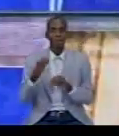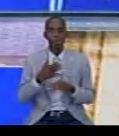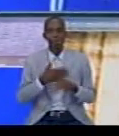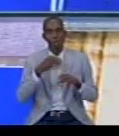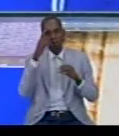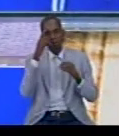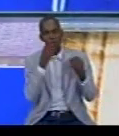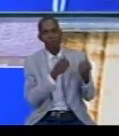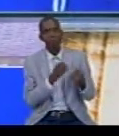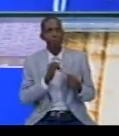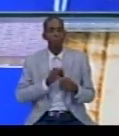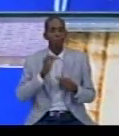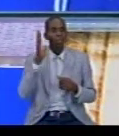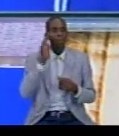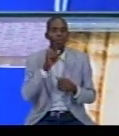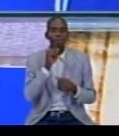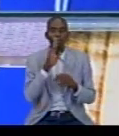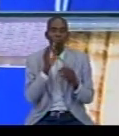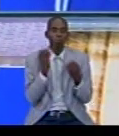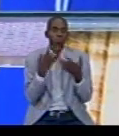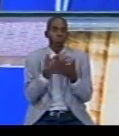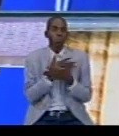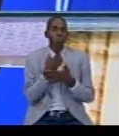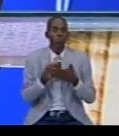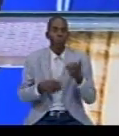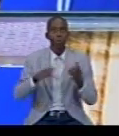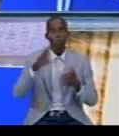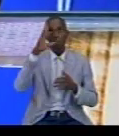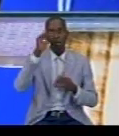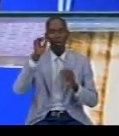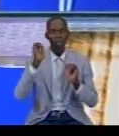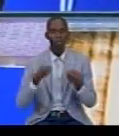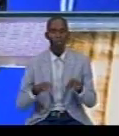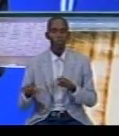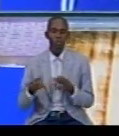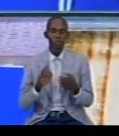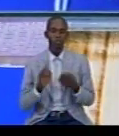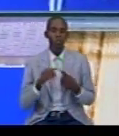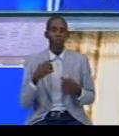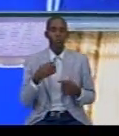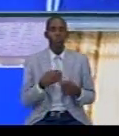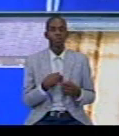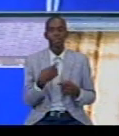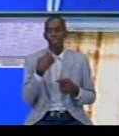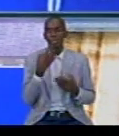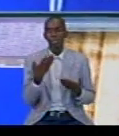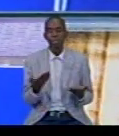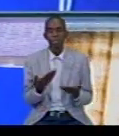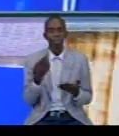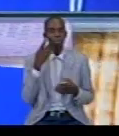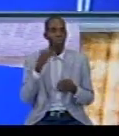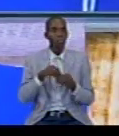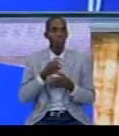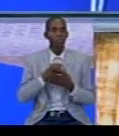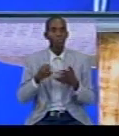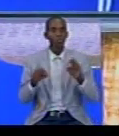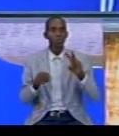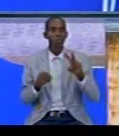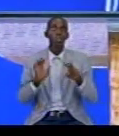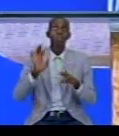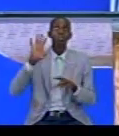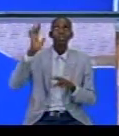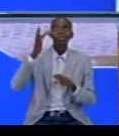trust. I will not be afraid what man can do unto me." In verse 12, it says,